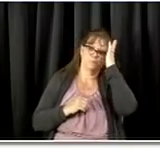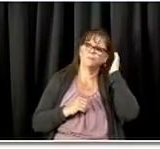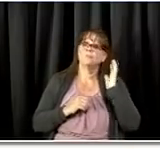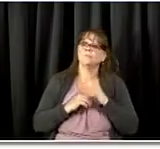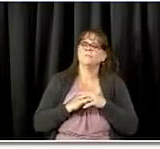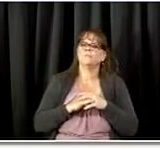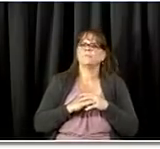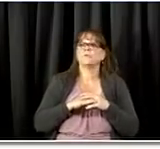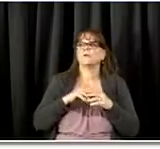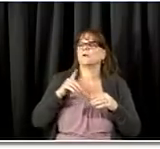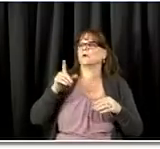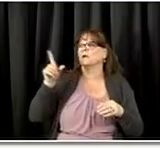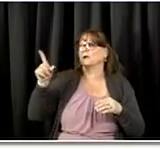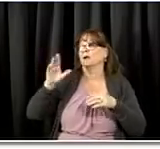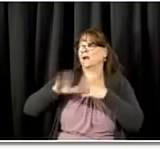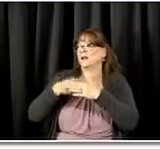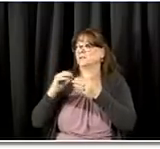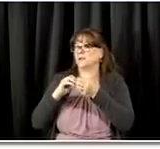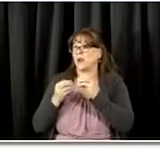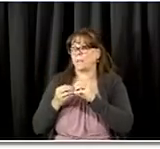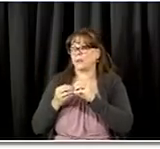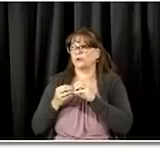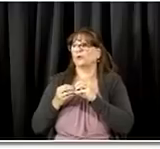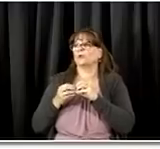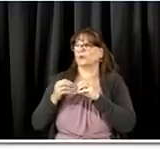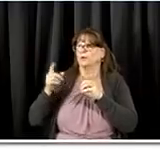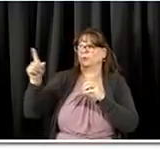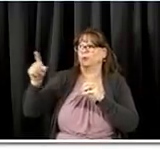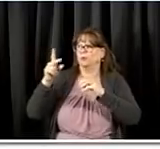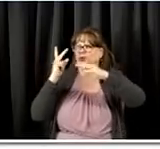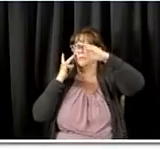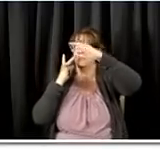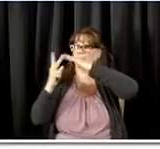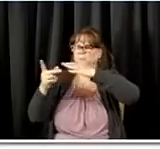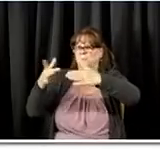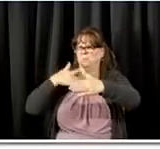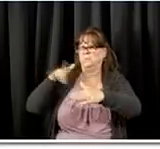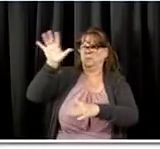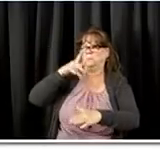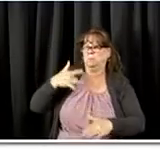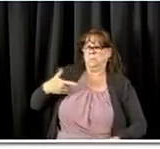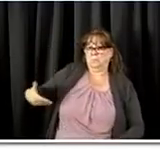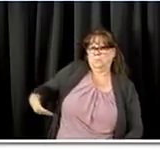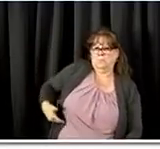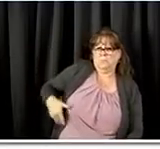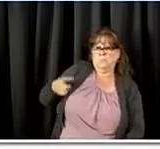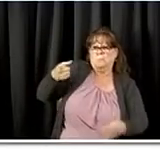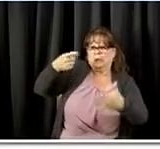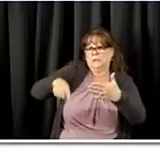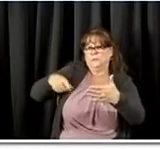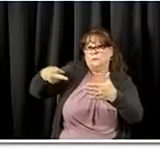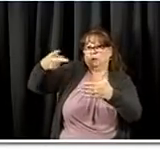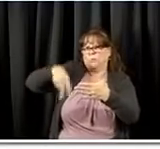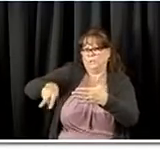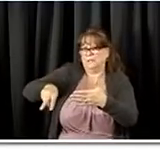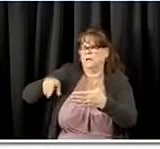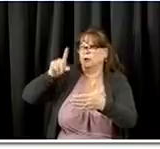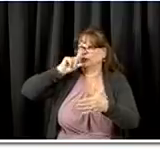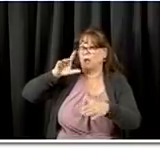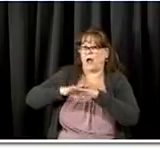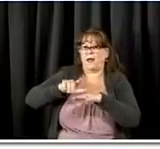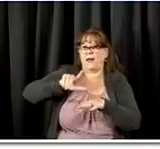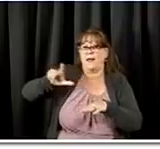you hospitalization projections over the next few weeks. So if you look at the figure on the left, that is showing you nearer term projections. If you look at